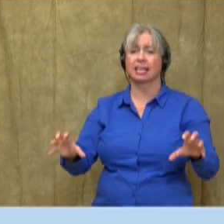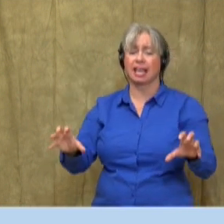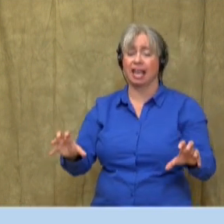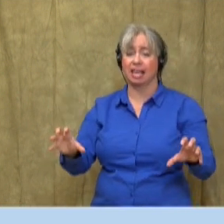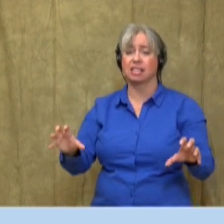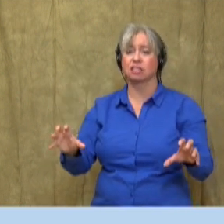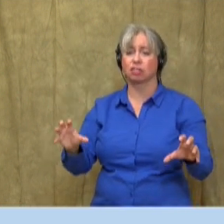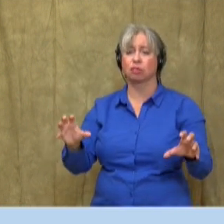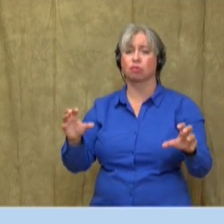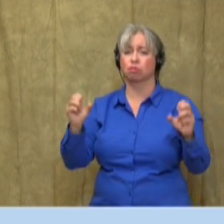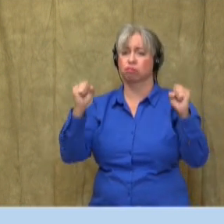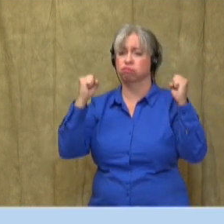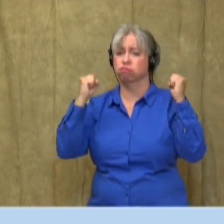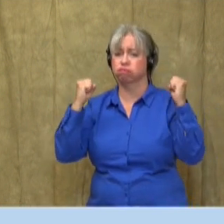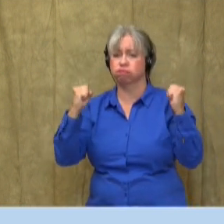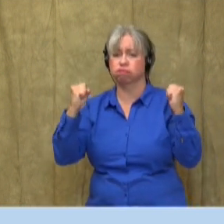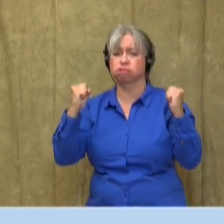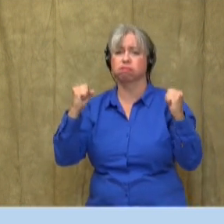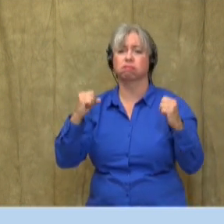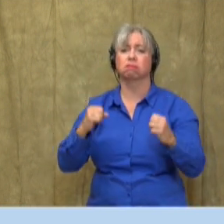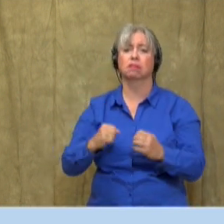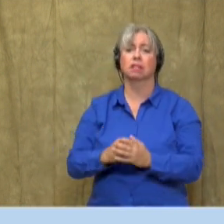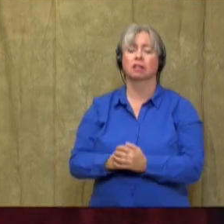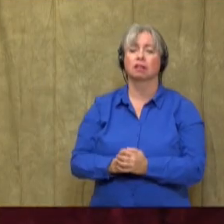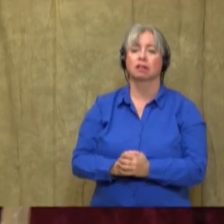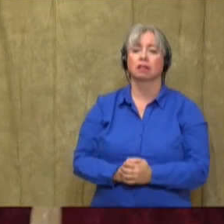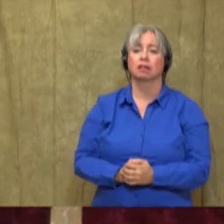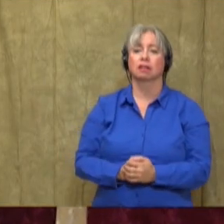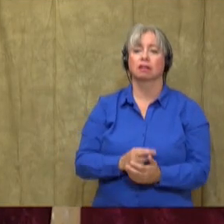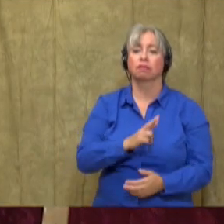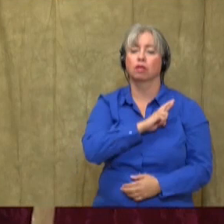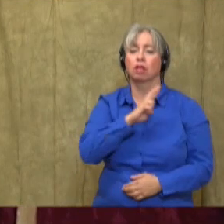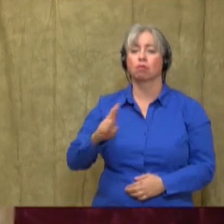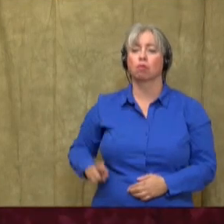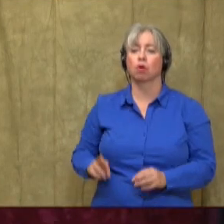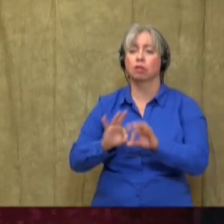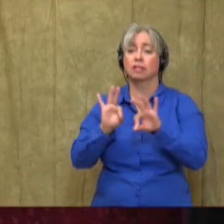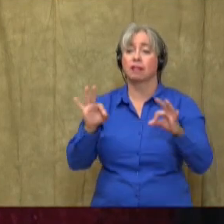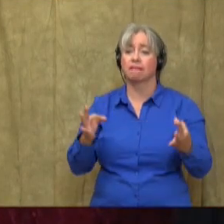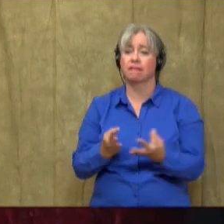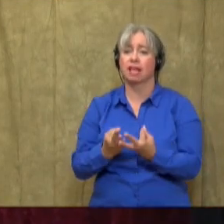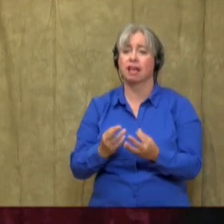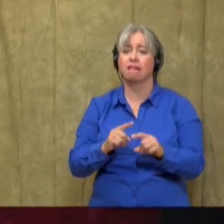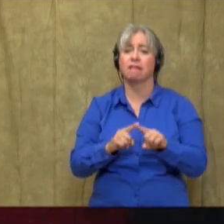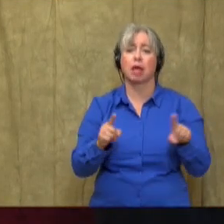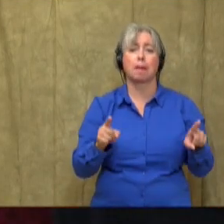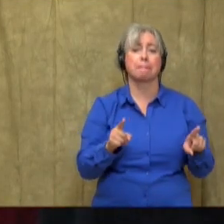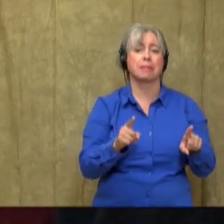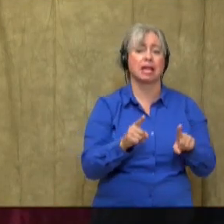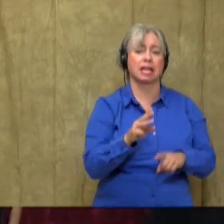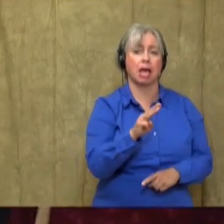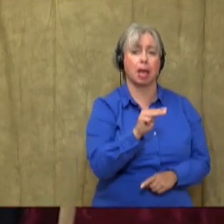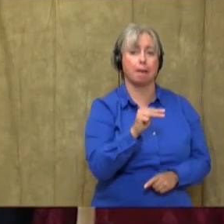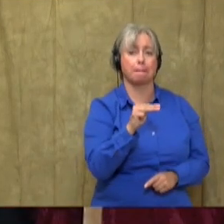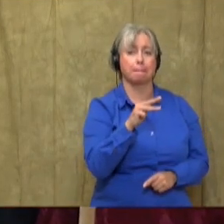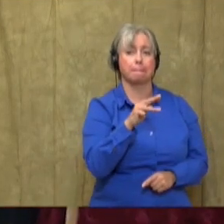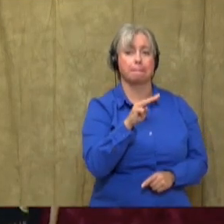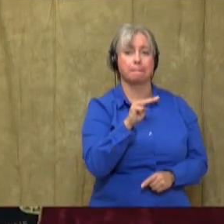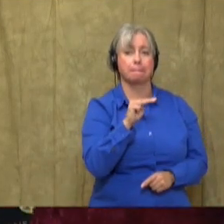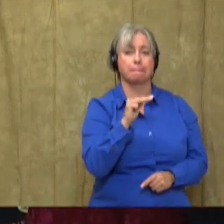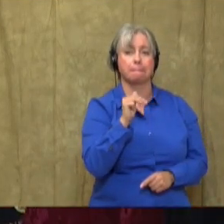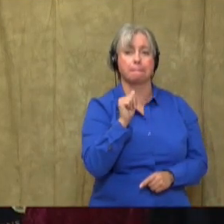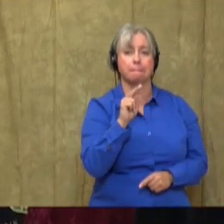castles existed, especially for the kings and the queens and the royalty. However, on a manor, there was usually a manor